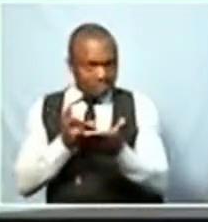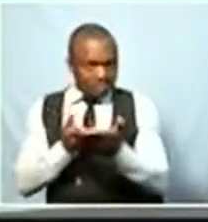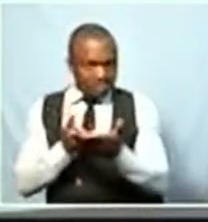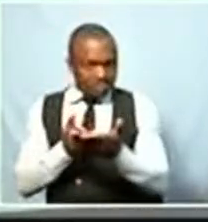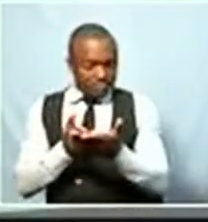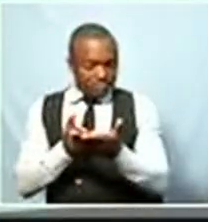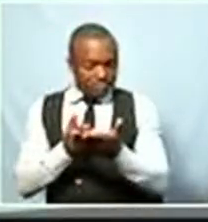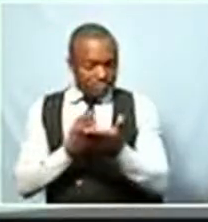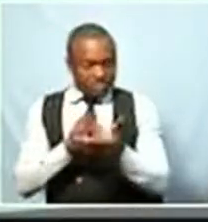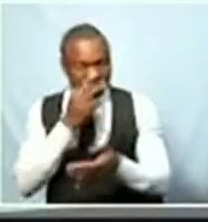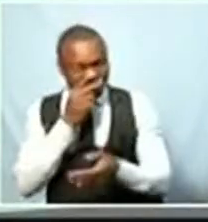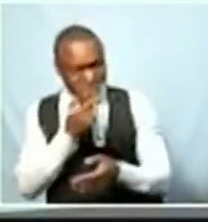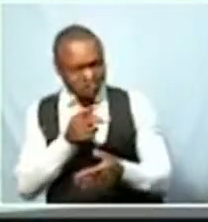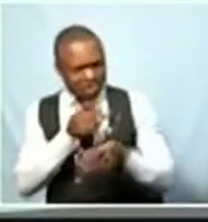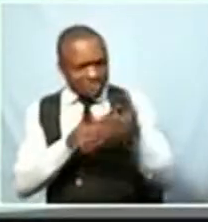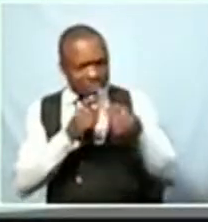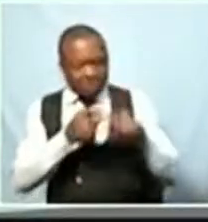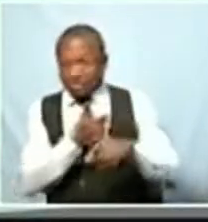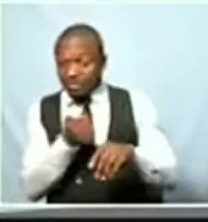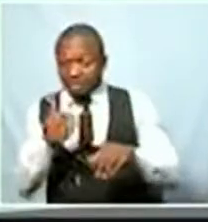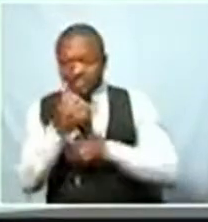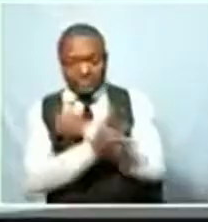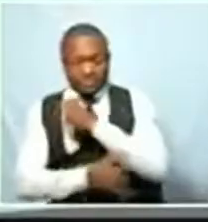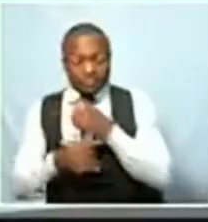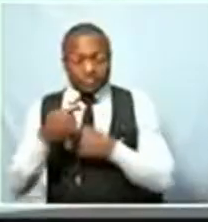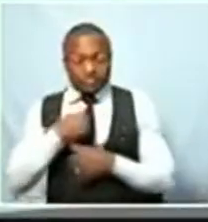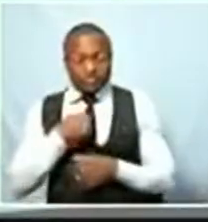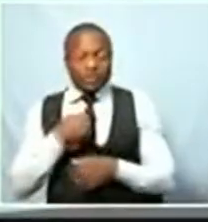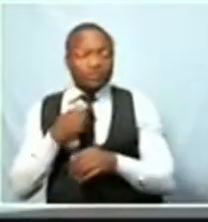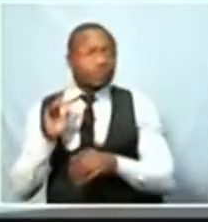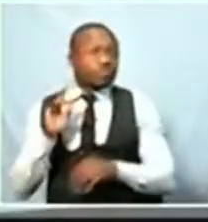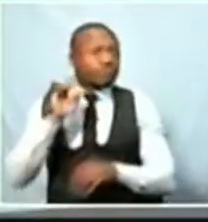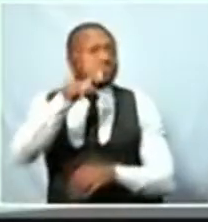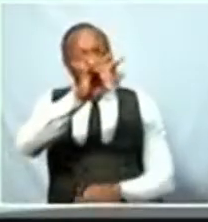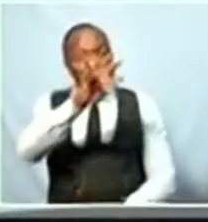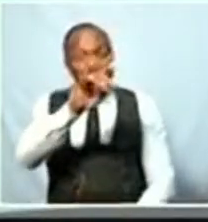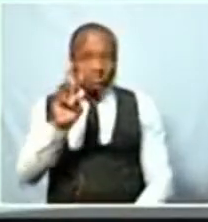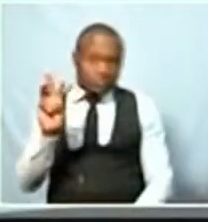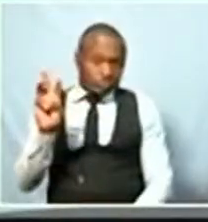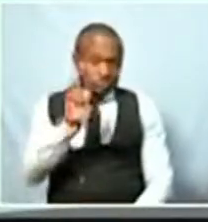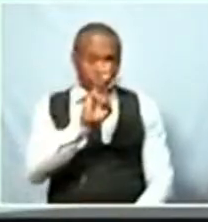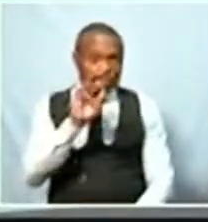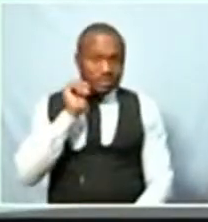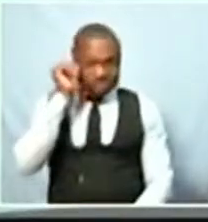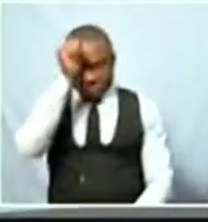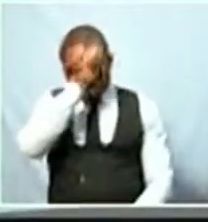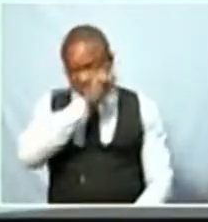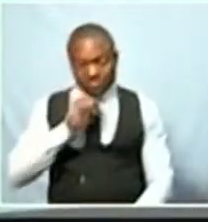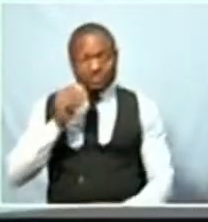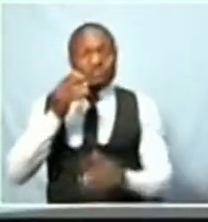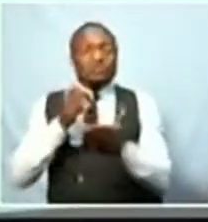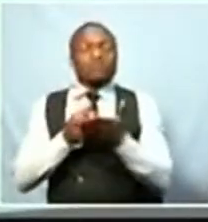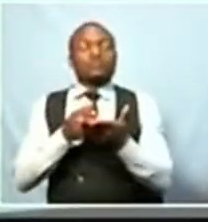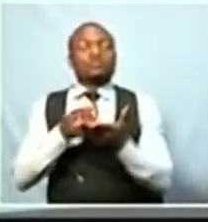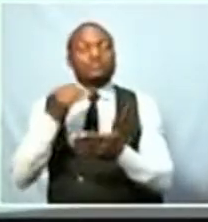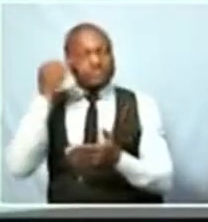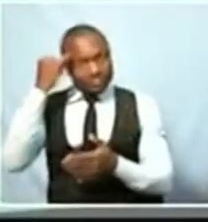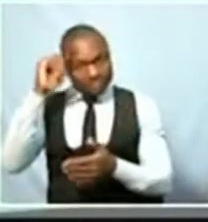after I saw what was happening in other countries. I was in West Africa for some time. And this idea,